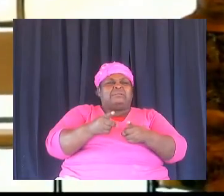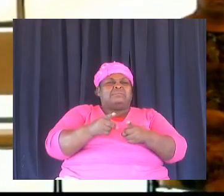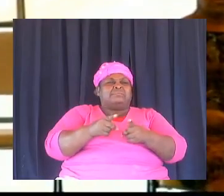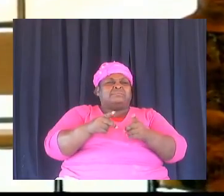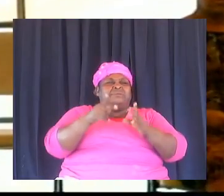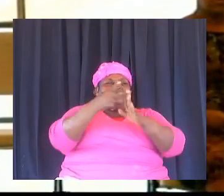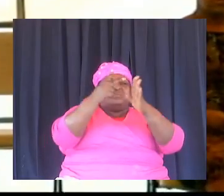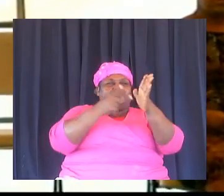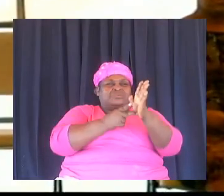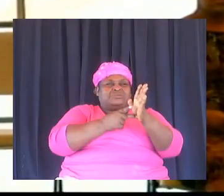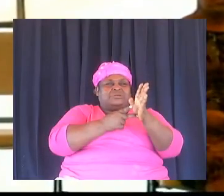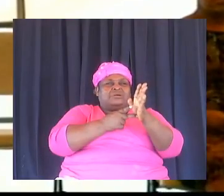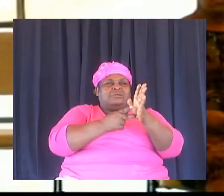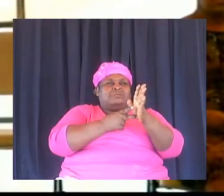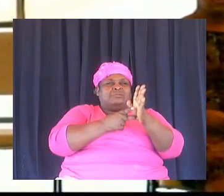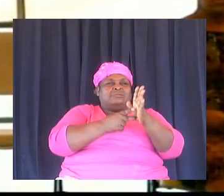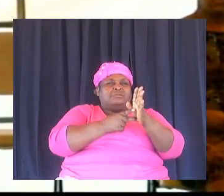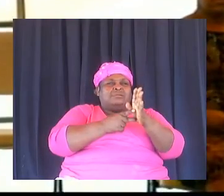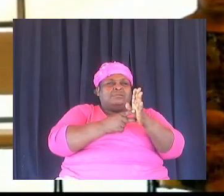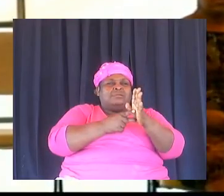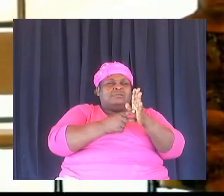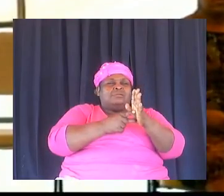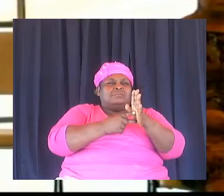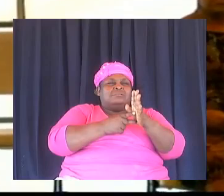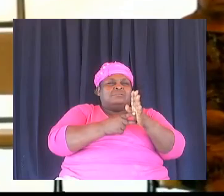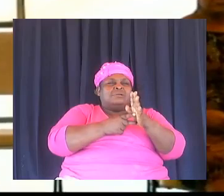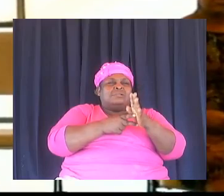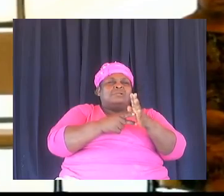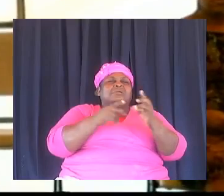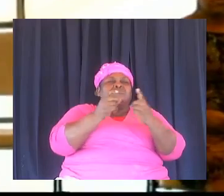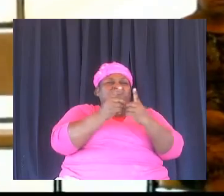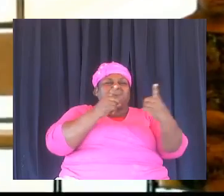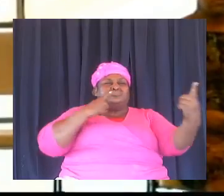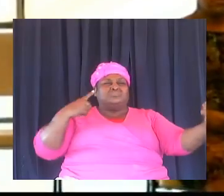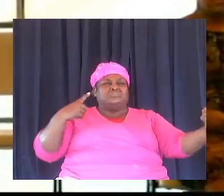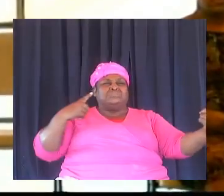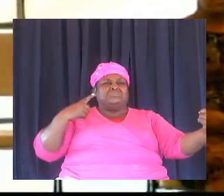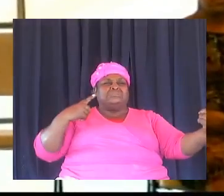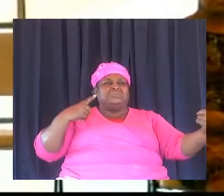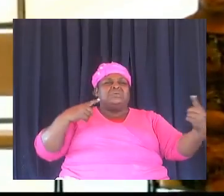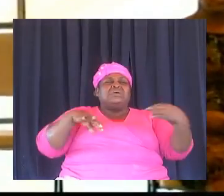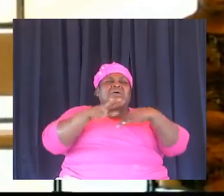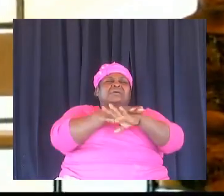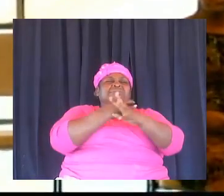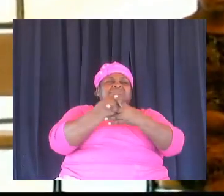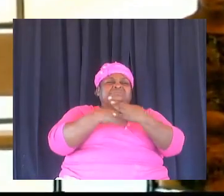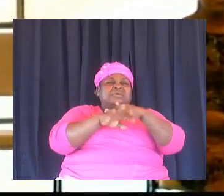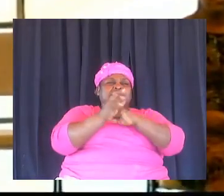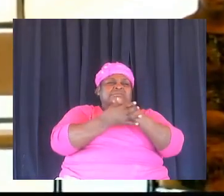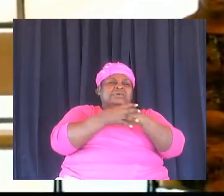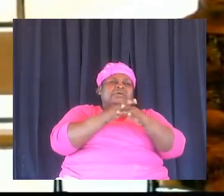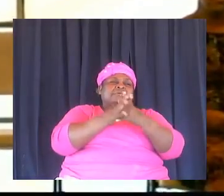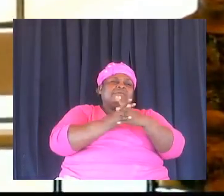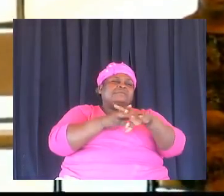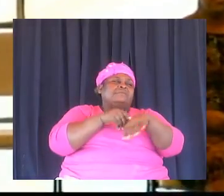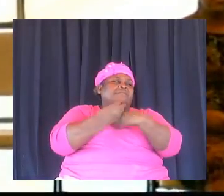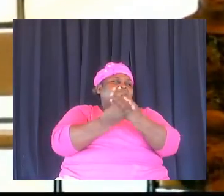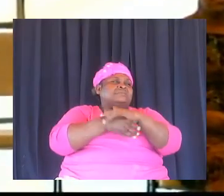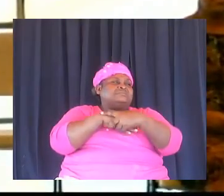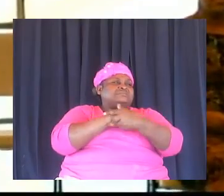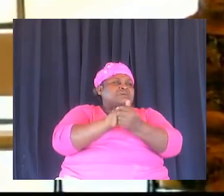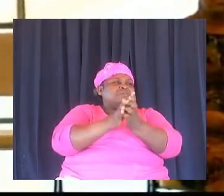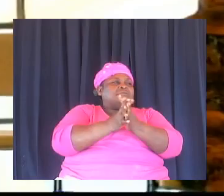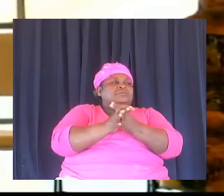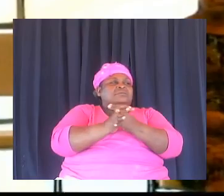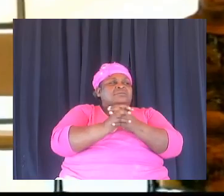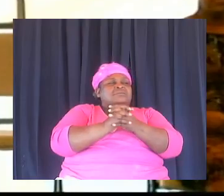distancing and we do the necessaries in terms of sanitization and so forth. So let us see what happens